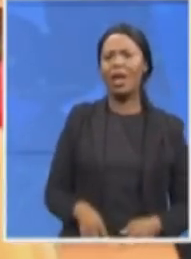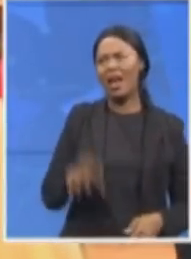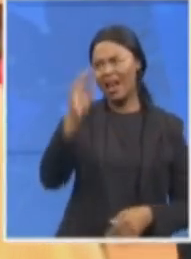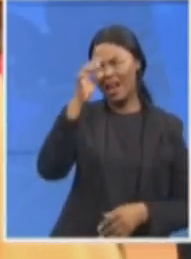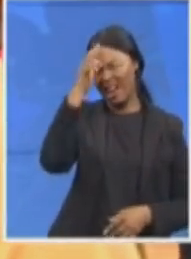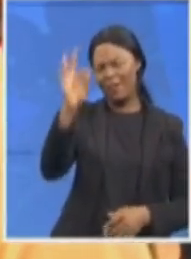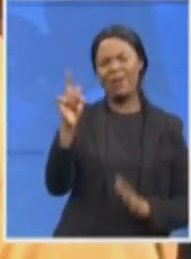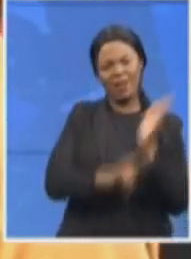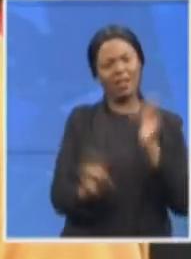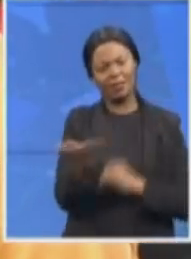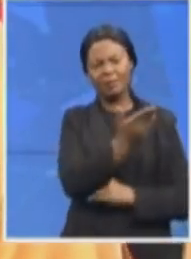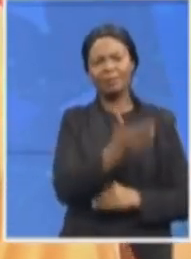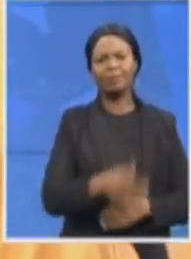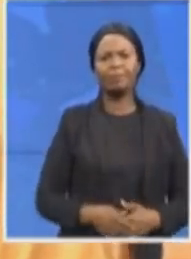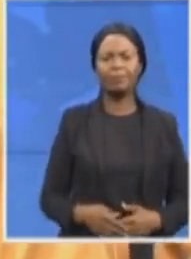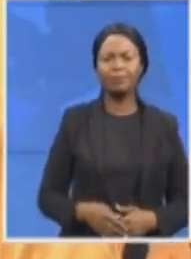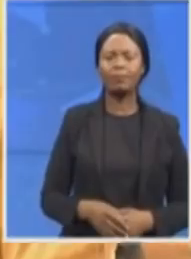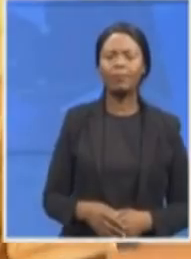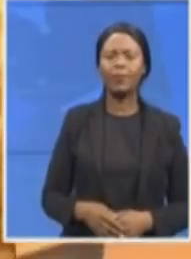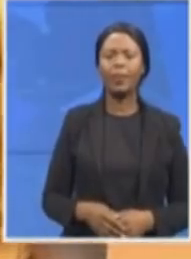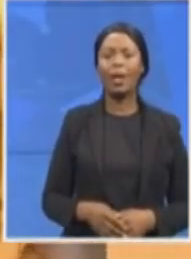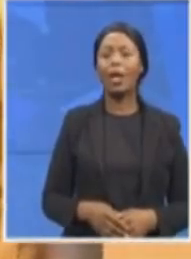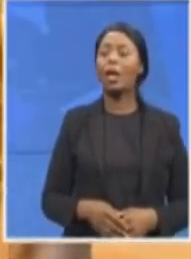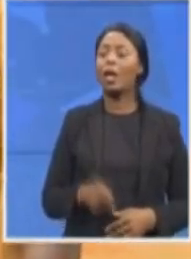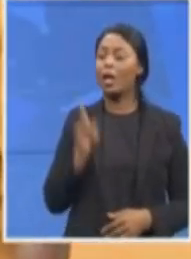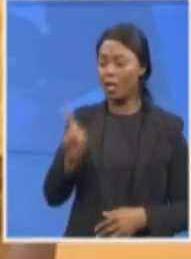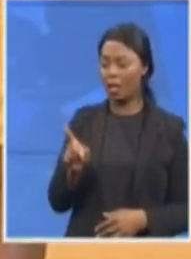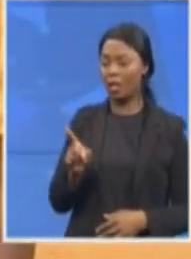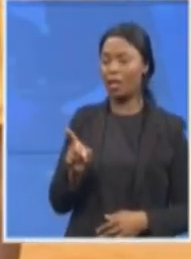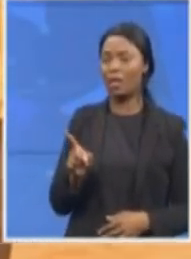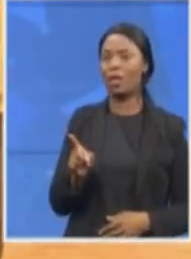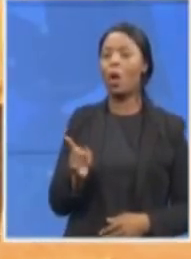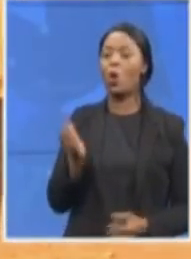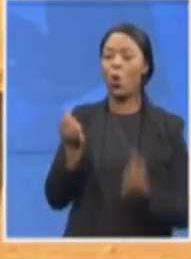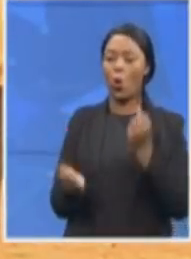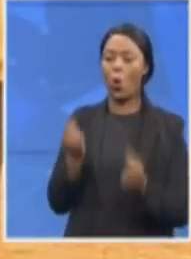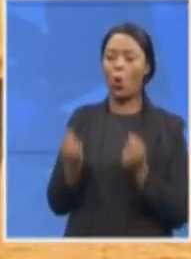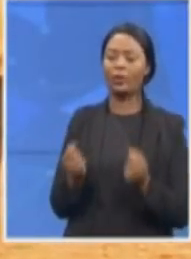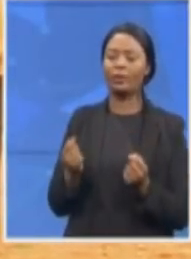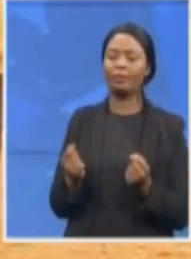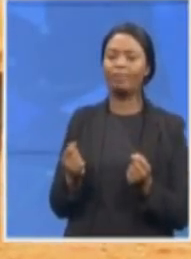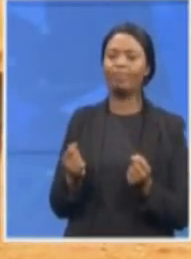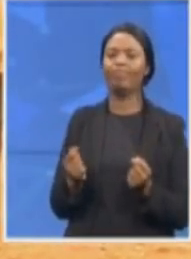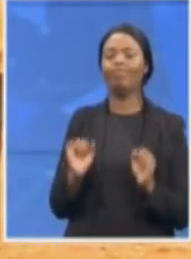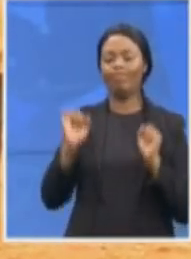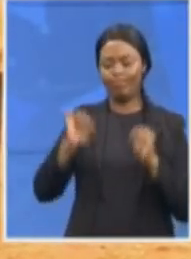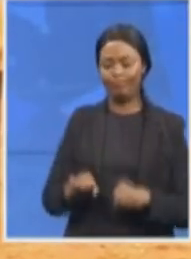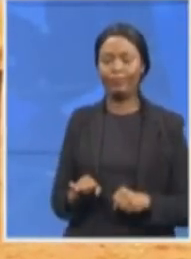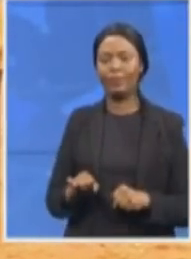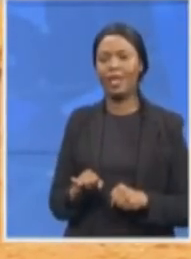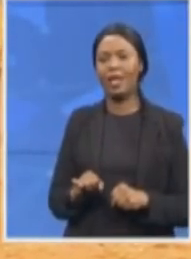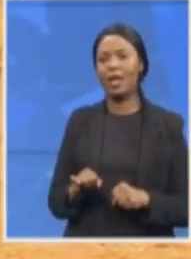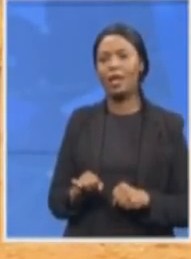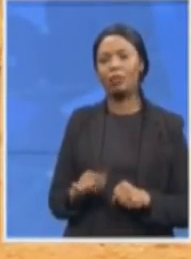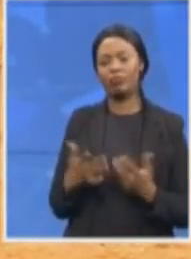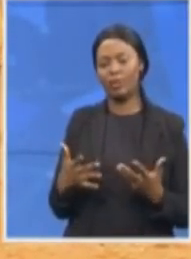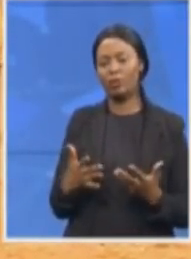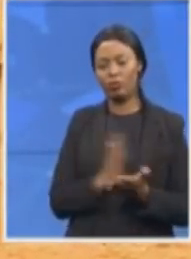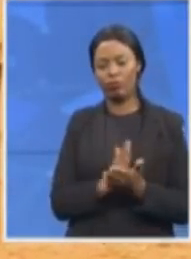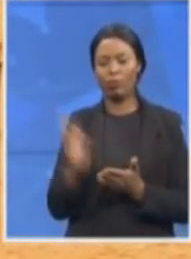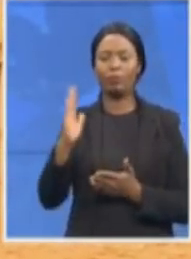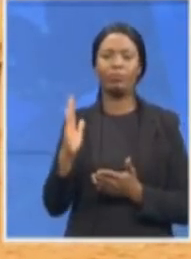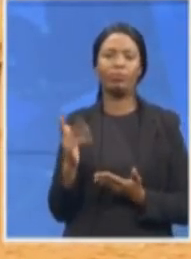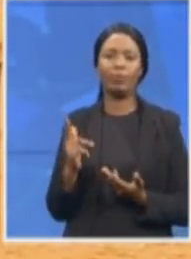that the court has said that, the court has allowed the evictions to take place. Where does that leave you and your